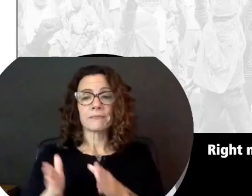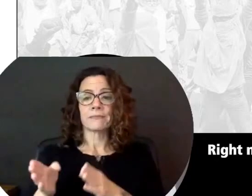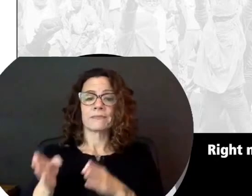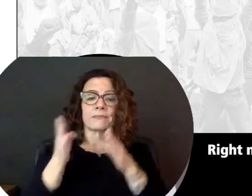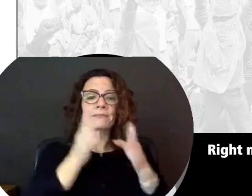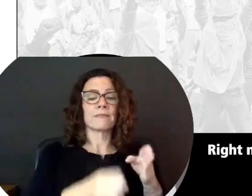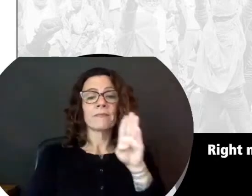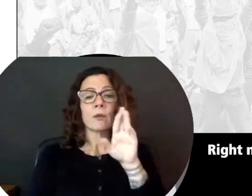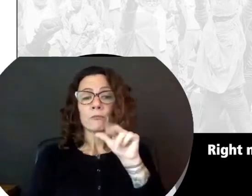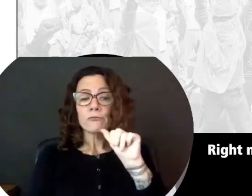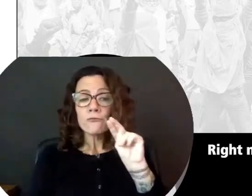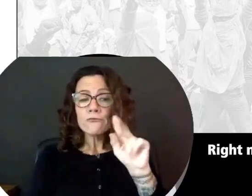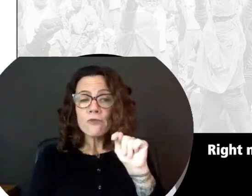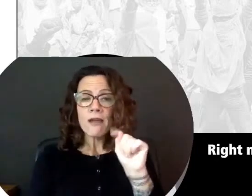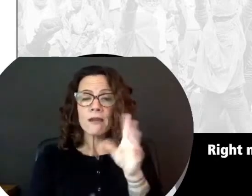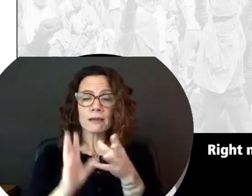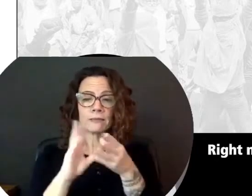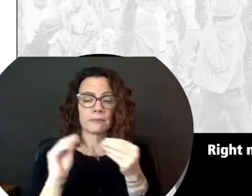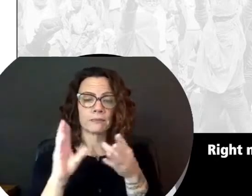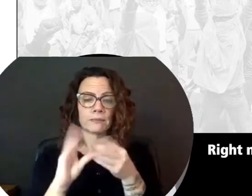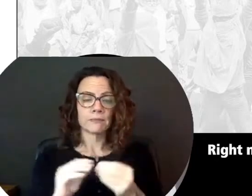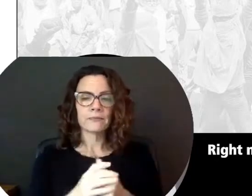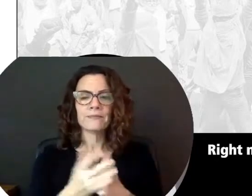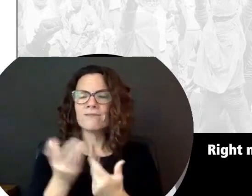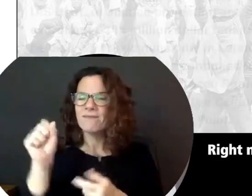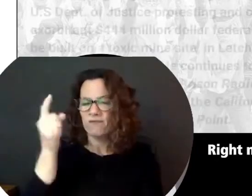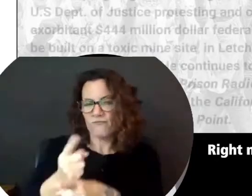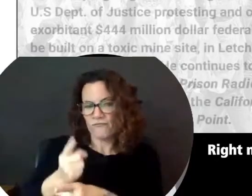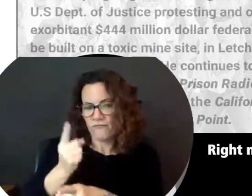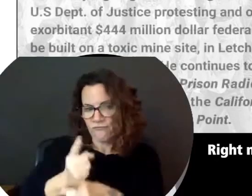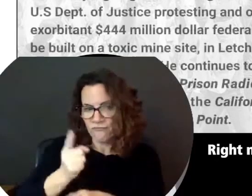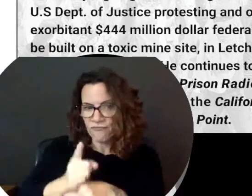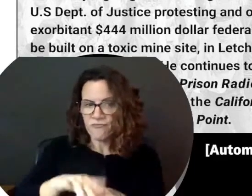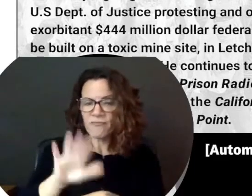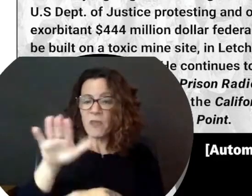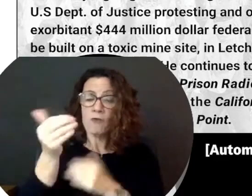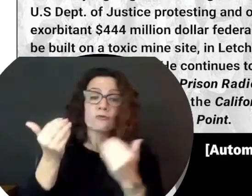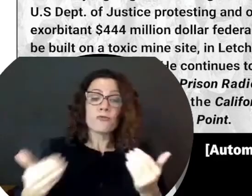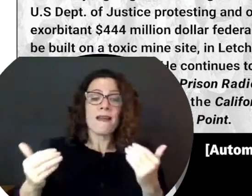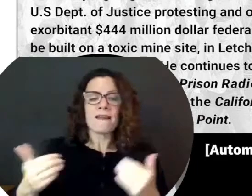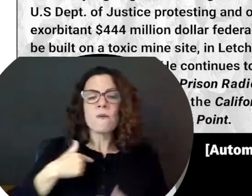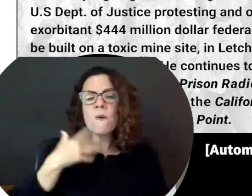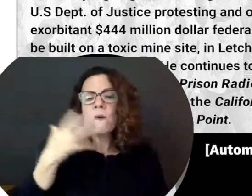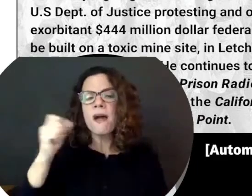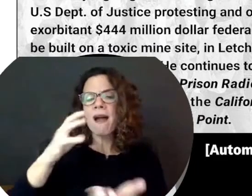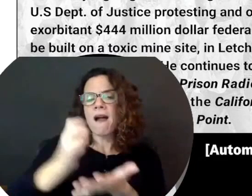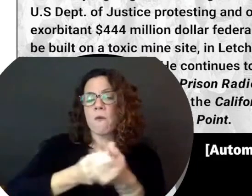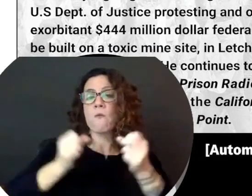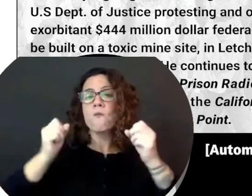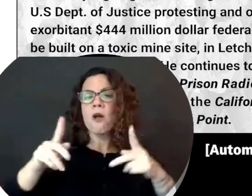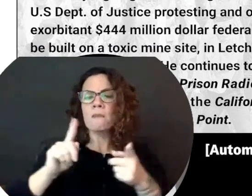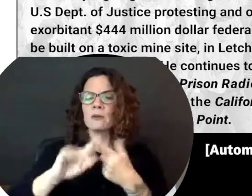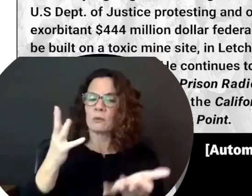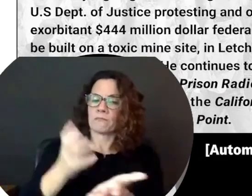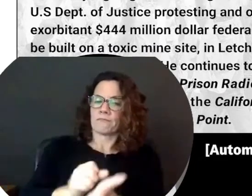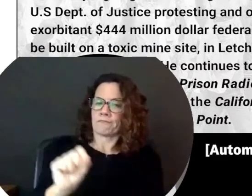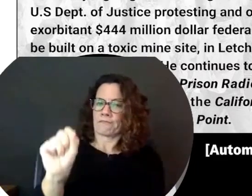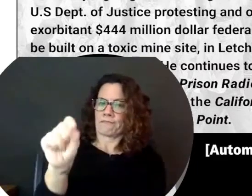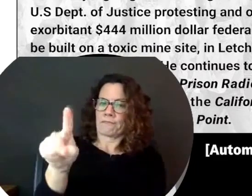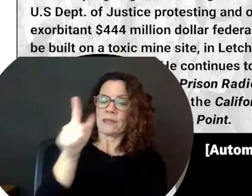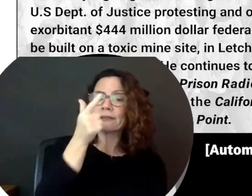Right now, I would like to take this opportunity to pose a very interesting, peculiar question. Pennsylvania State